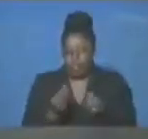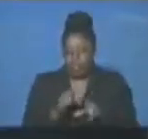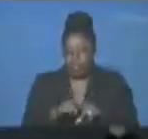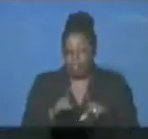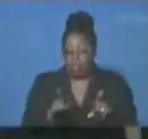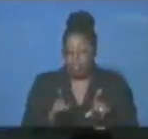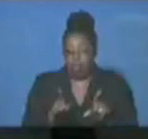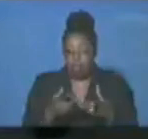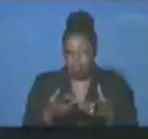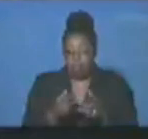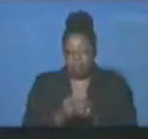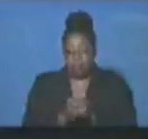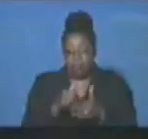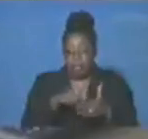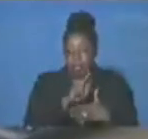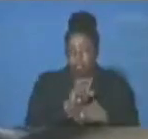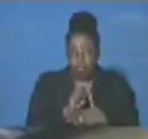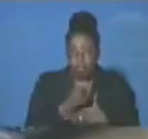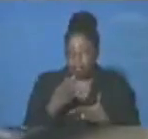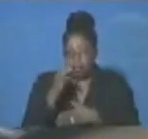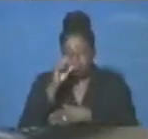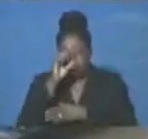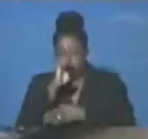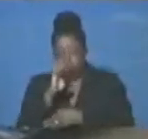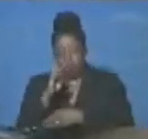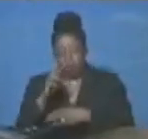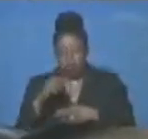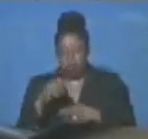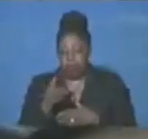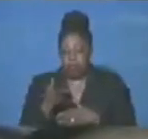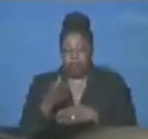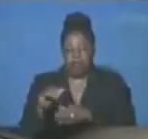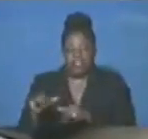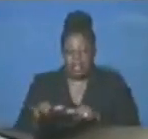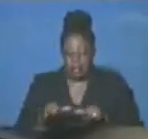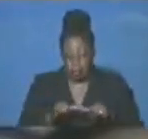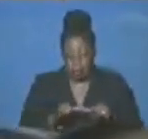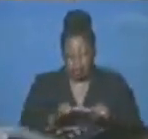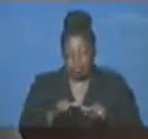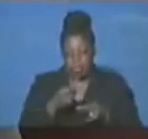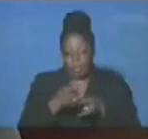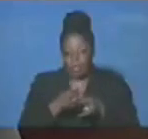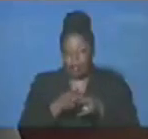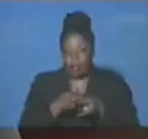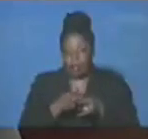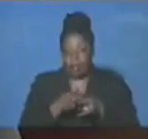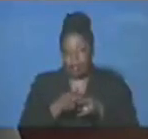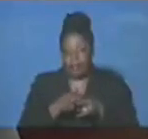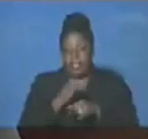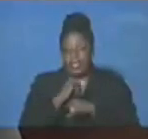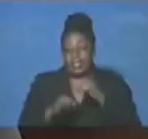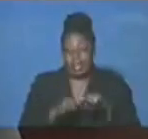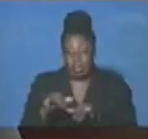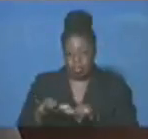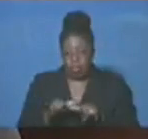else in the U.S. or Europe, or, you know, there's standards set, and we call them international standards. We want to make sure that